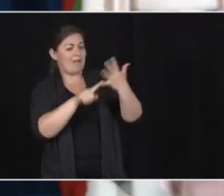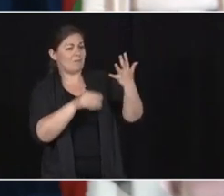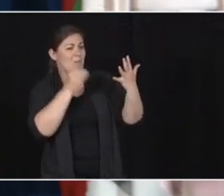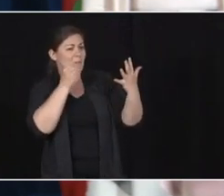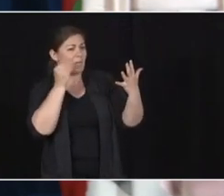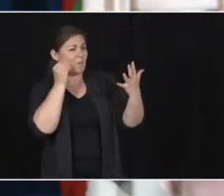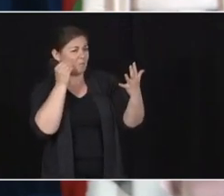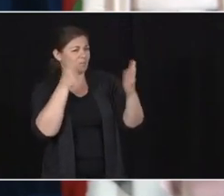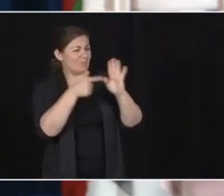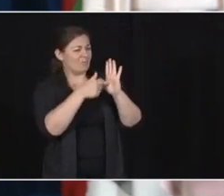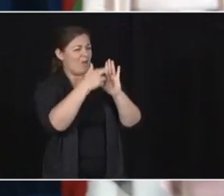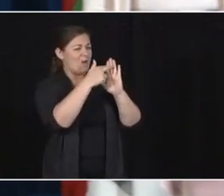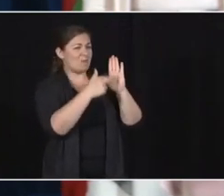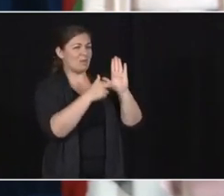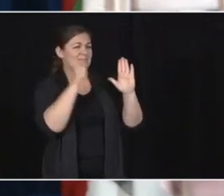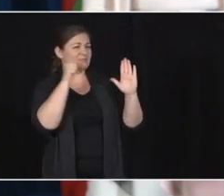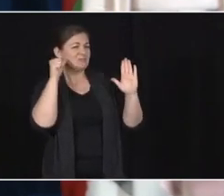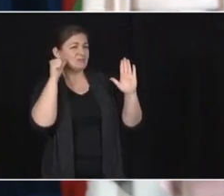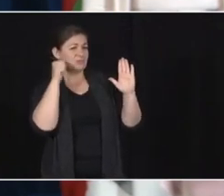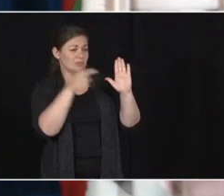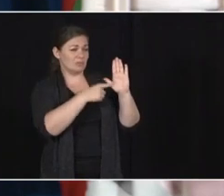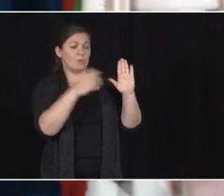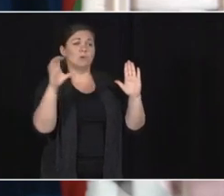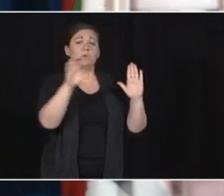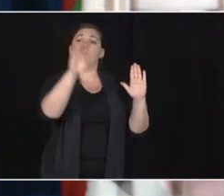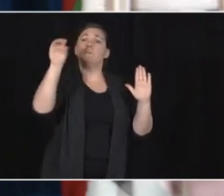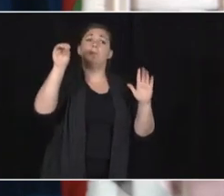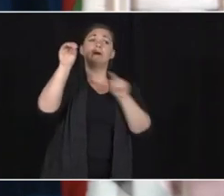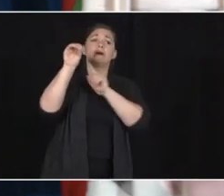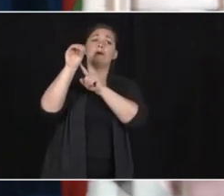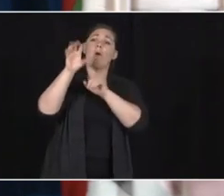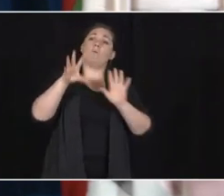the companies that own those homes combined